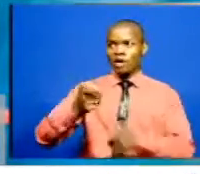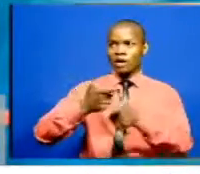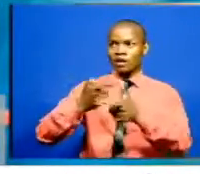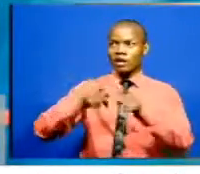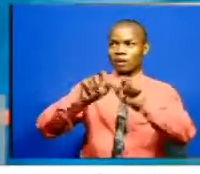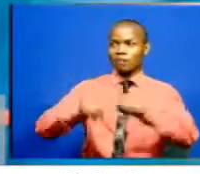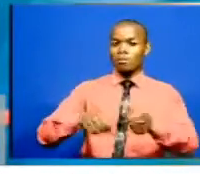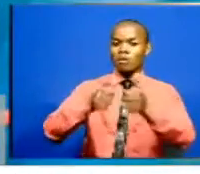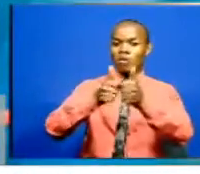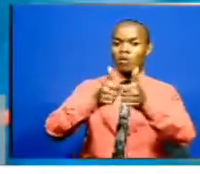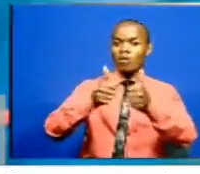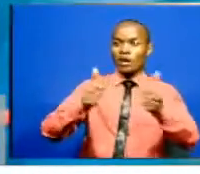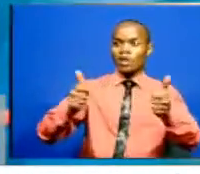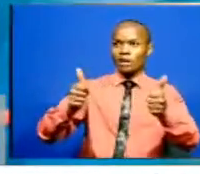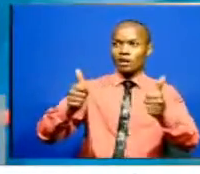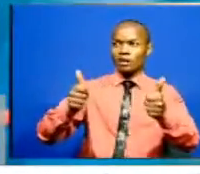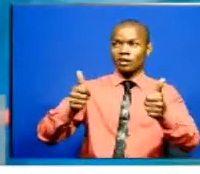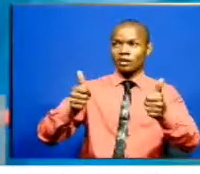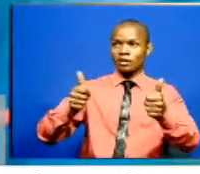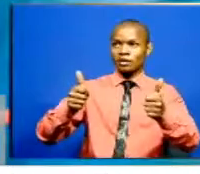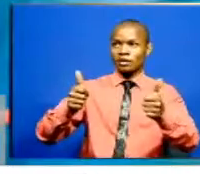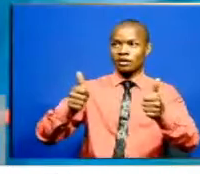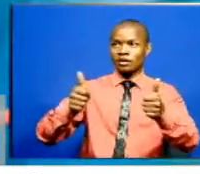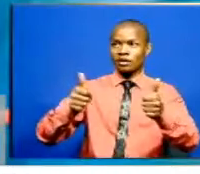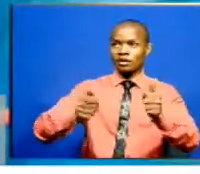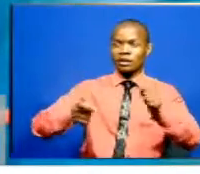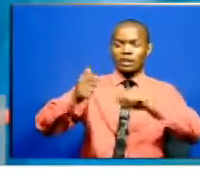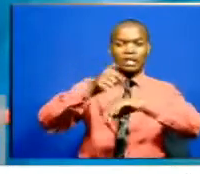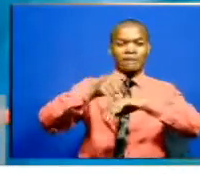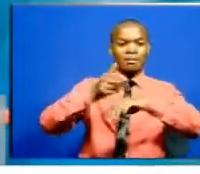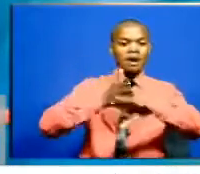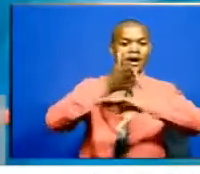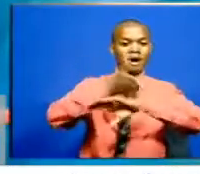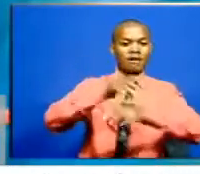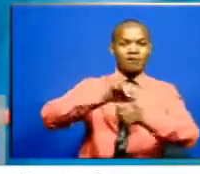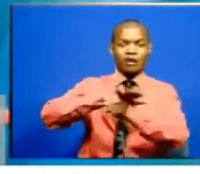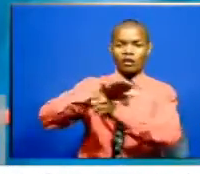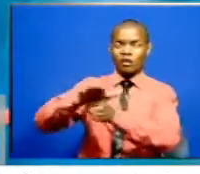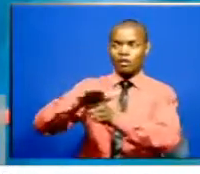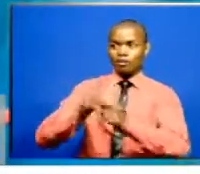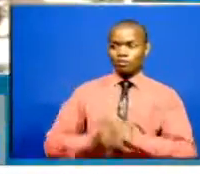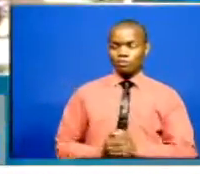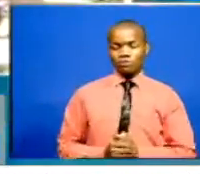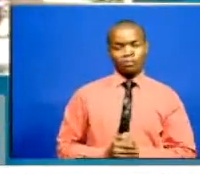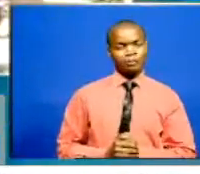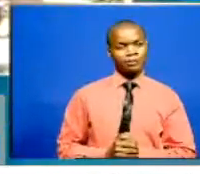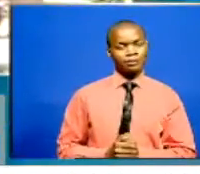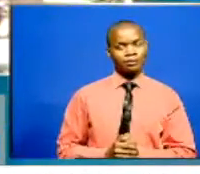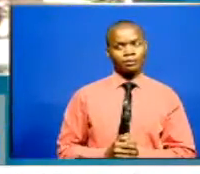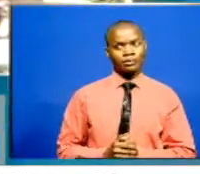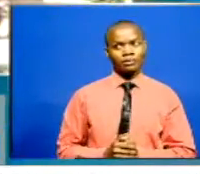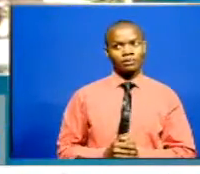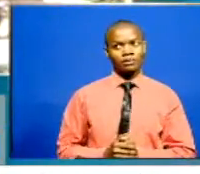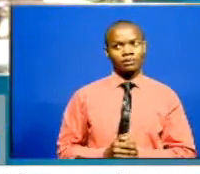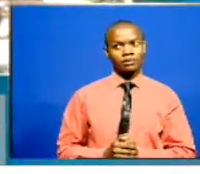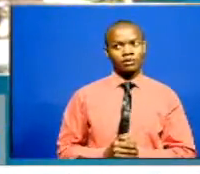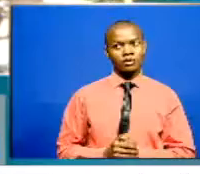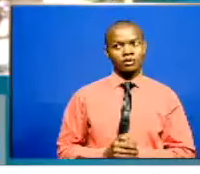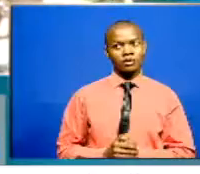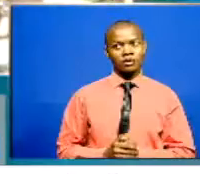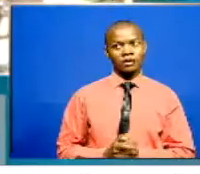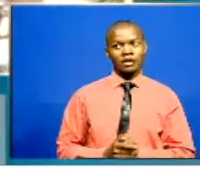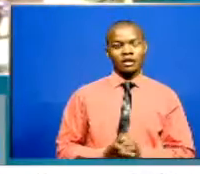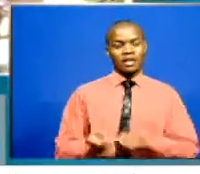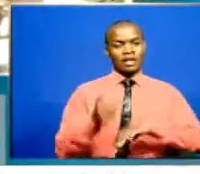fantastic in the post COVID recovery phase. Uh-huh. And I saw your interview that 2 years